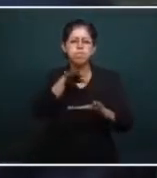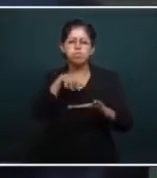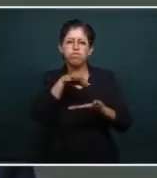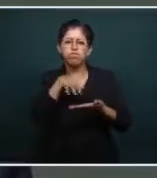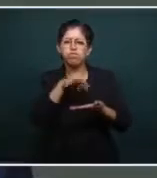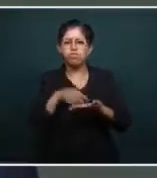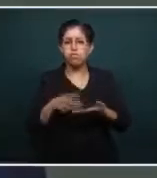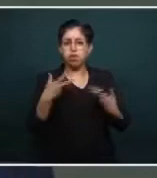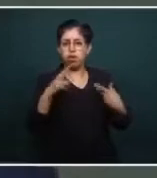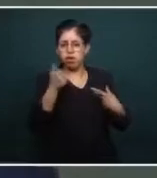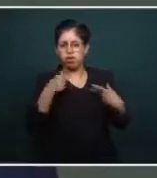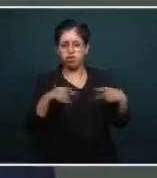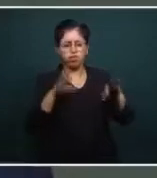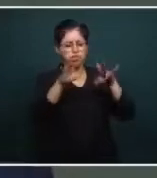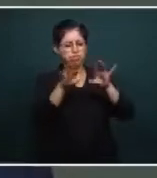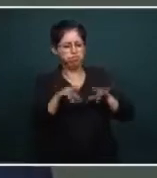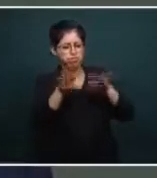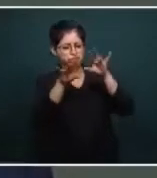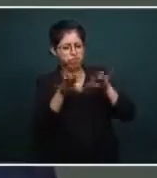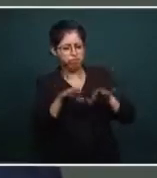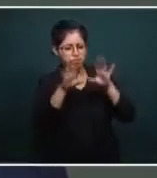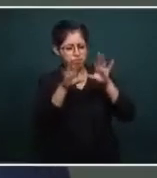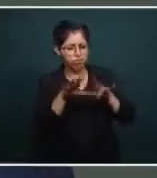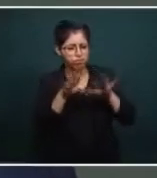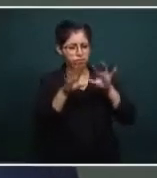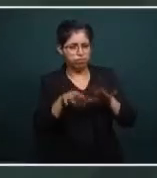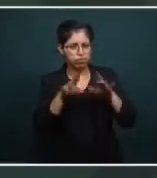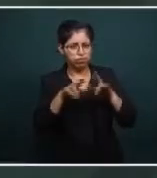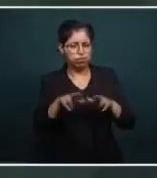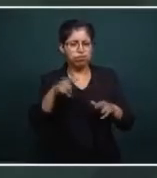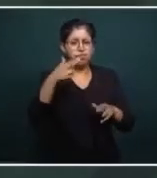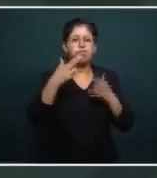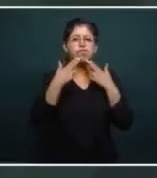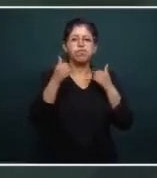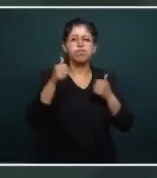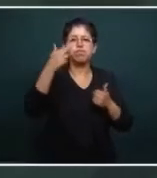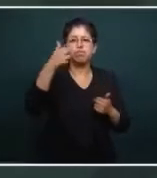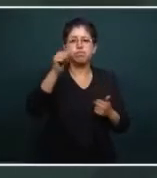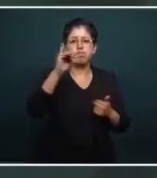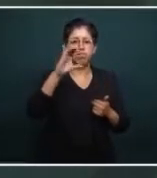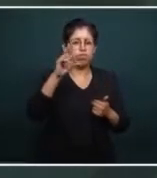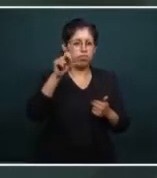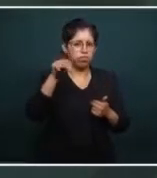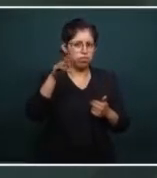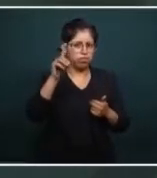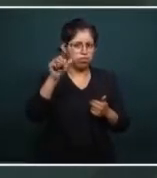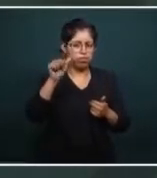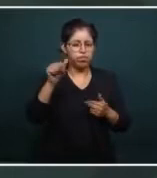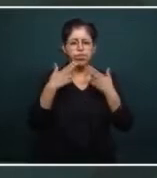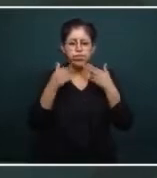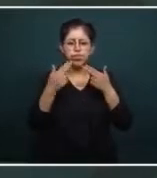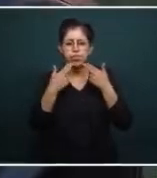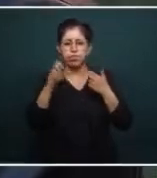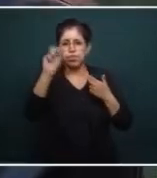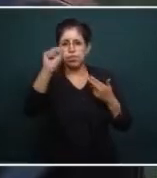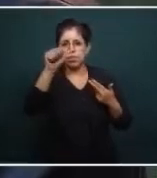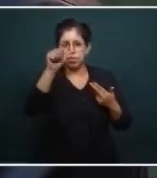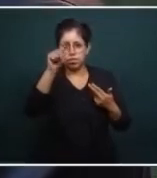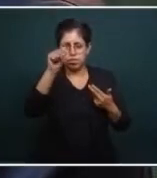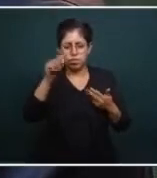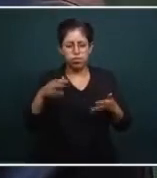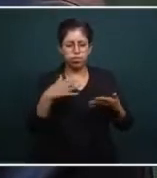Financiera de la financial Secretaría de intelligence Hacienda. from the Secretary of Hacienda. Esta unidad And this